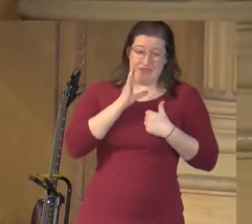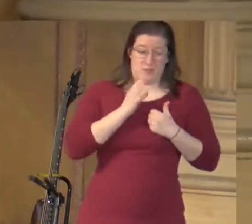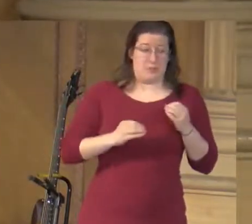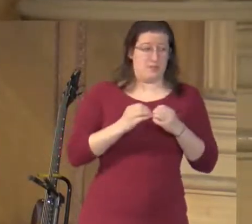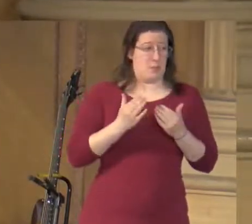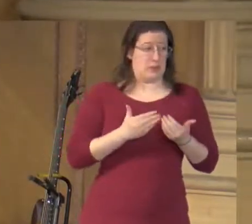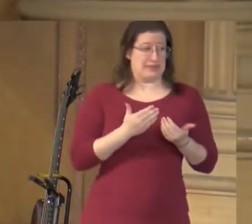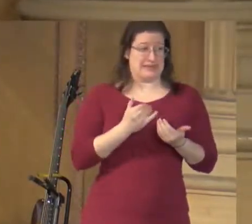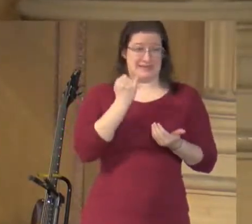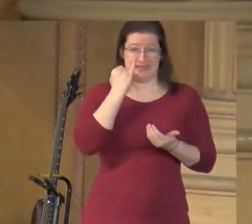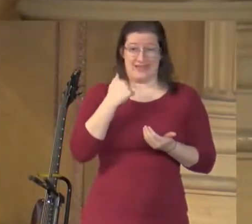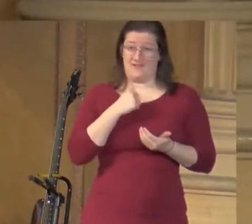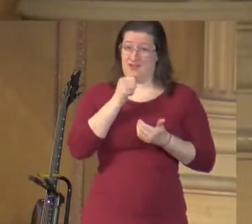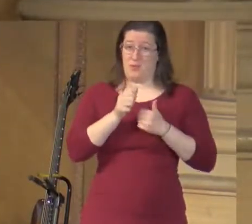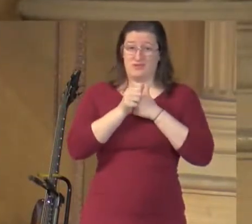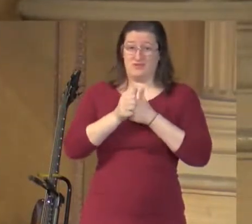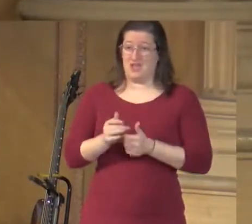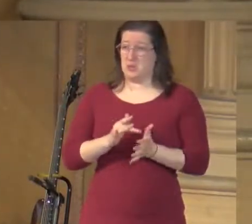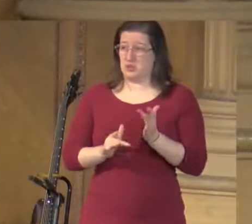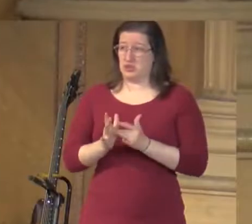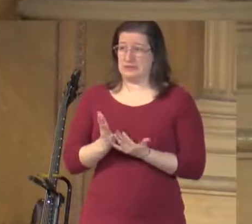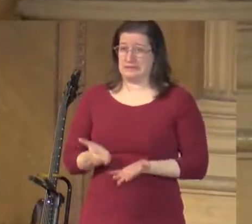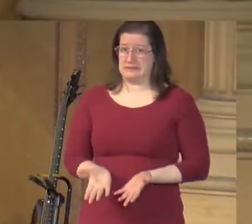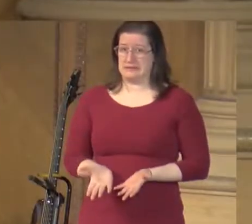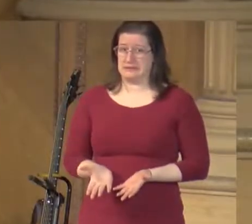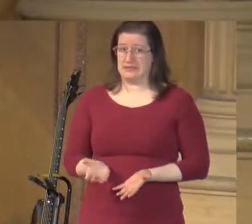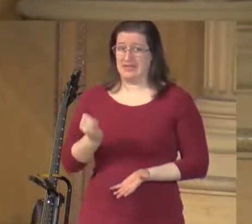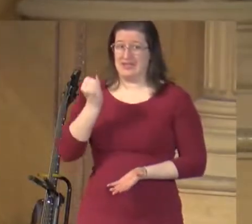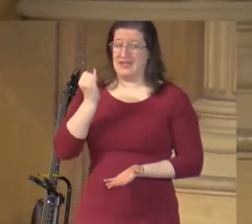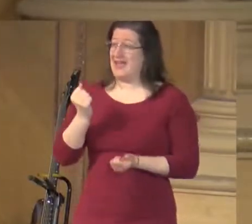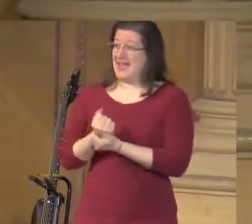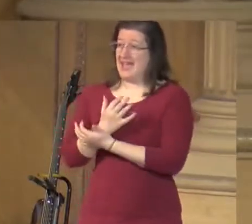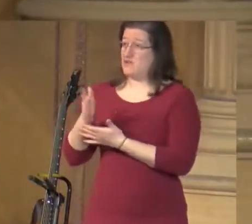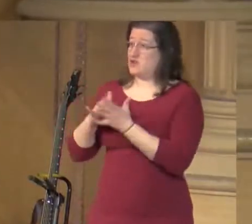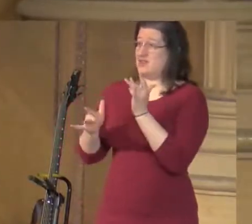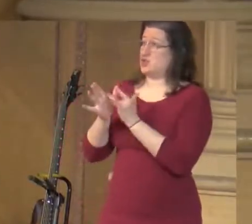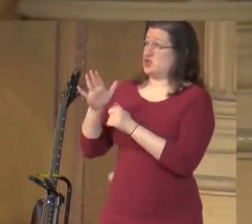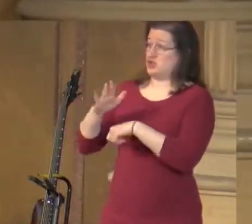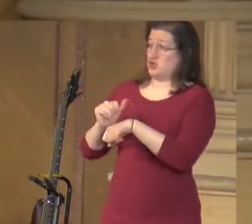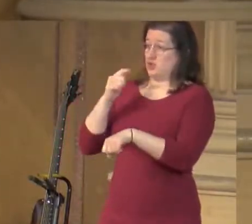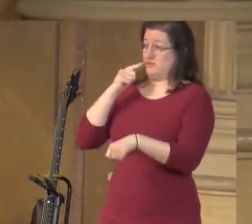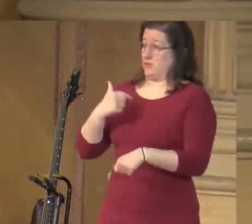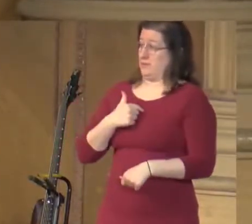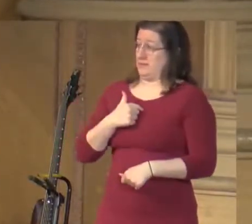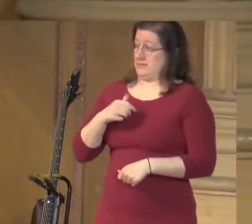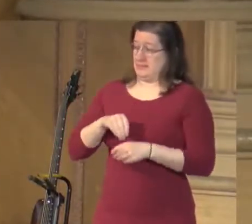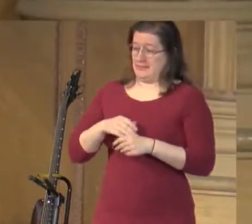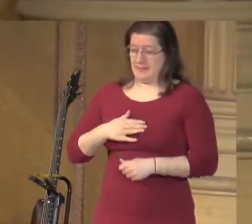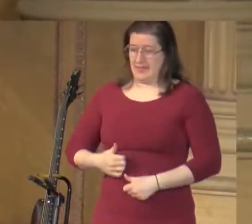if I wasn't clinging to Jesus if I wasn't clinging to what he calls me to do in my life.